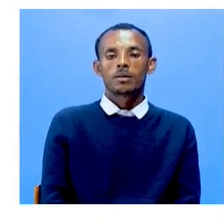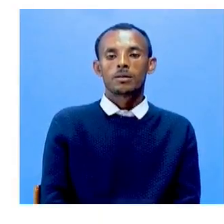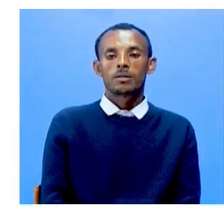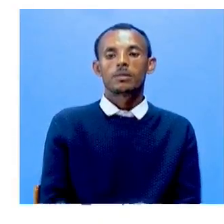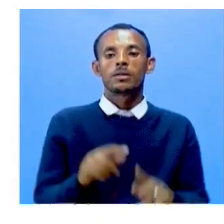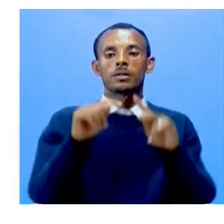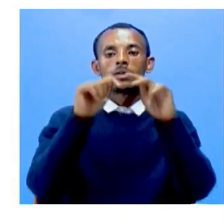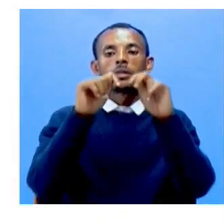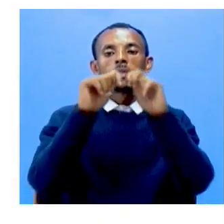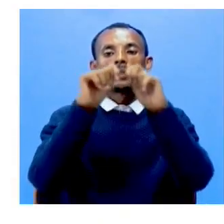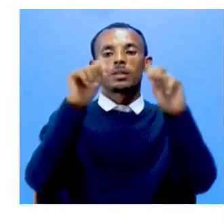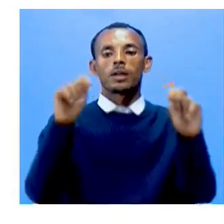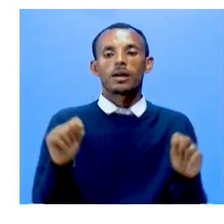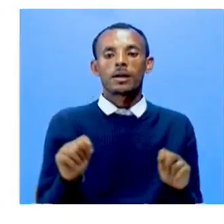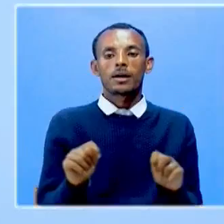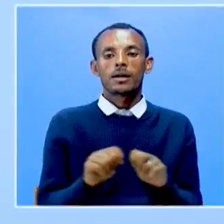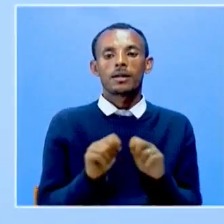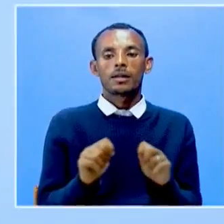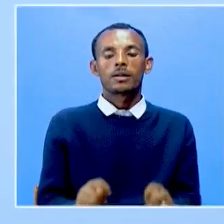triangle